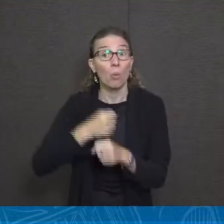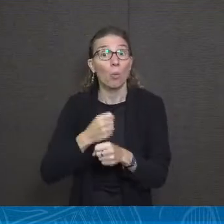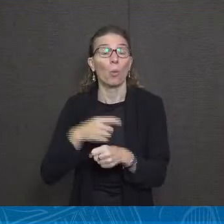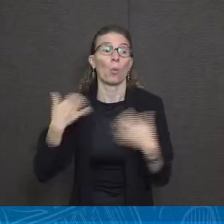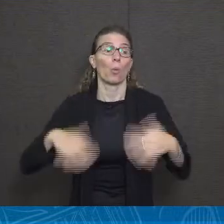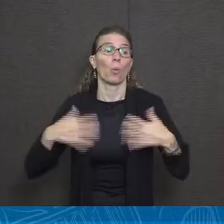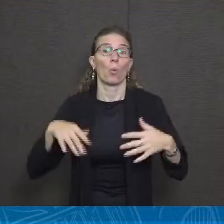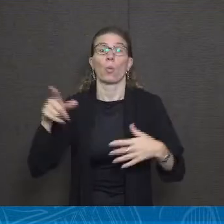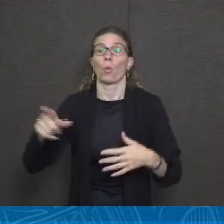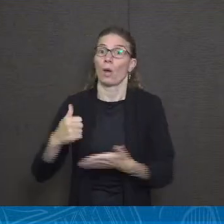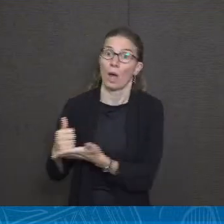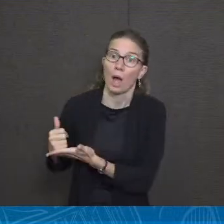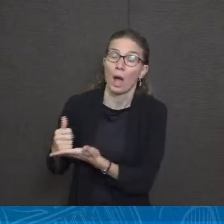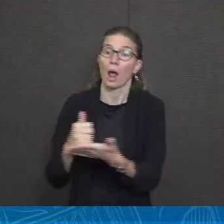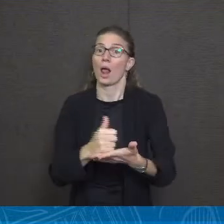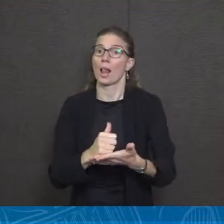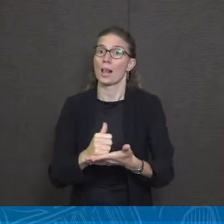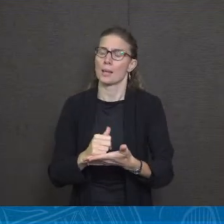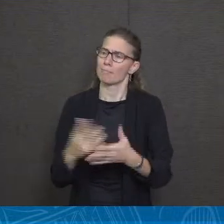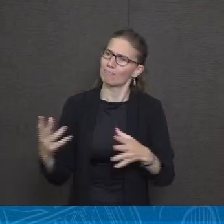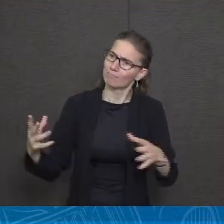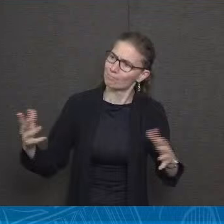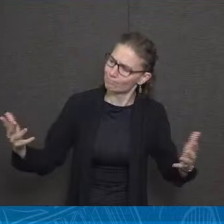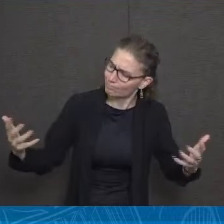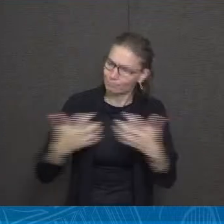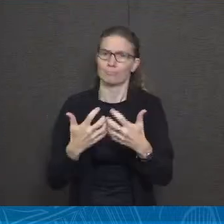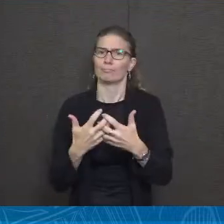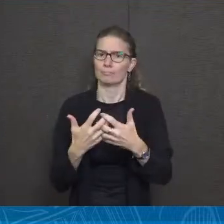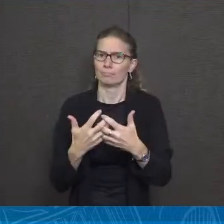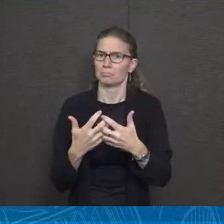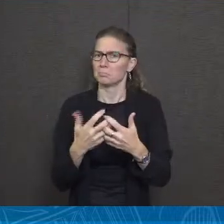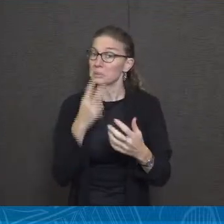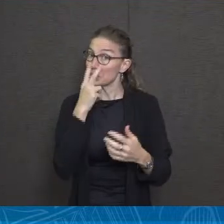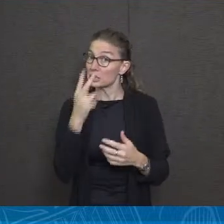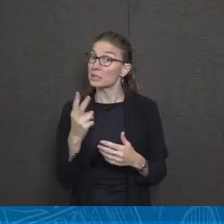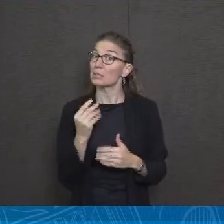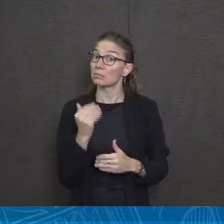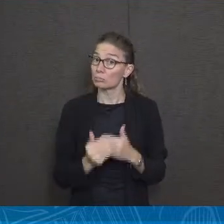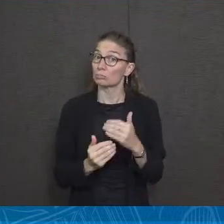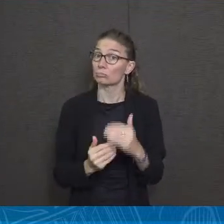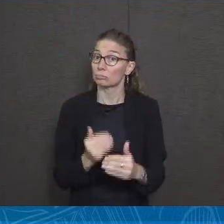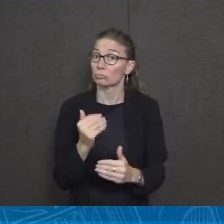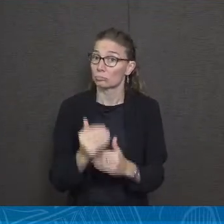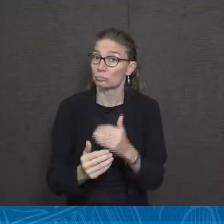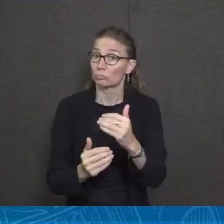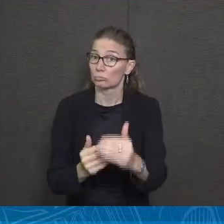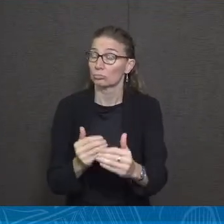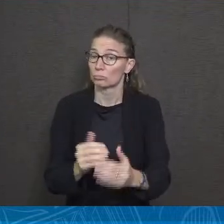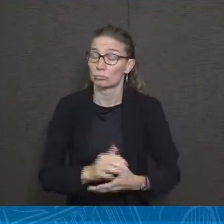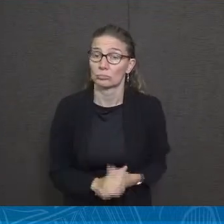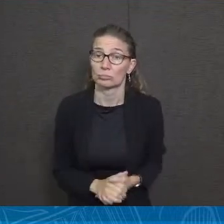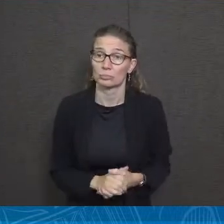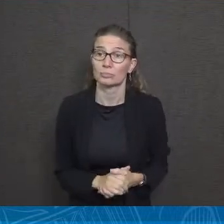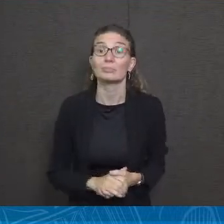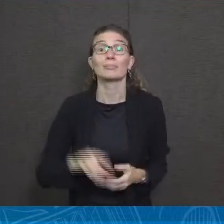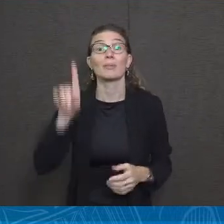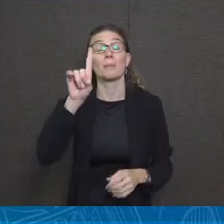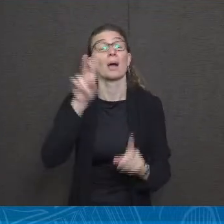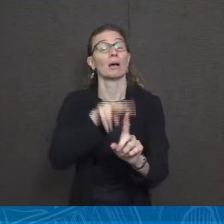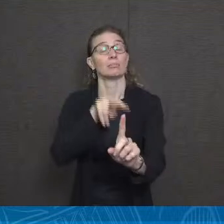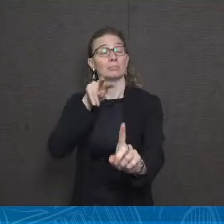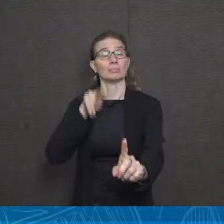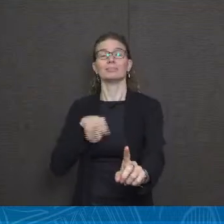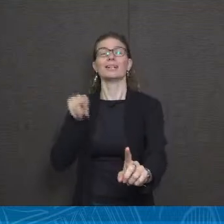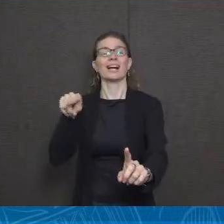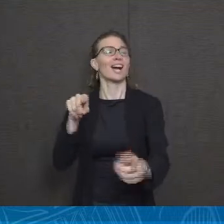this, it means that we're making progress. And I think we can see this broader view of law in the draft articles. I know